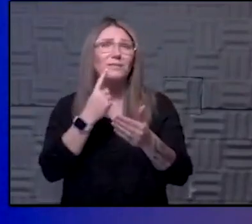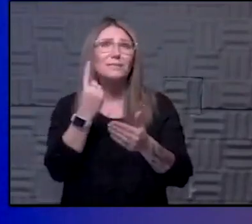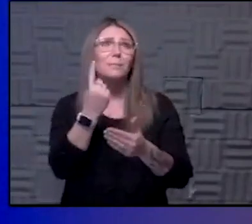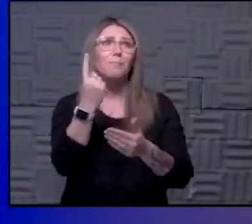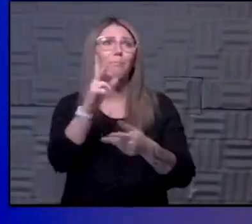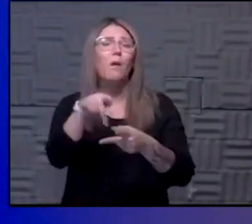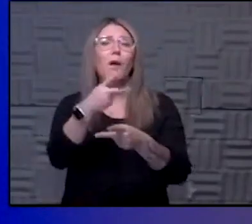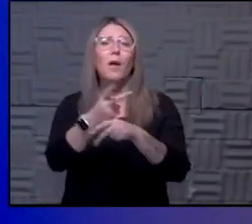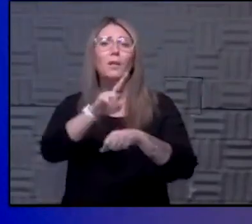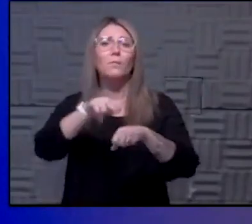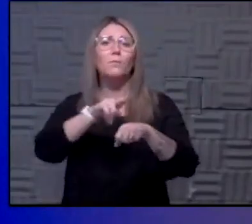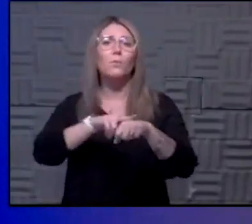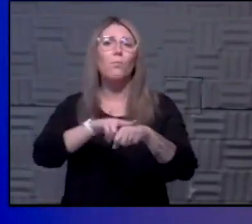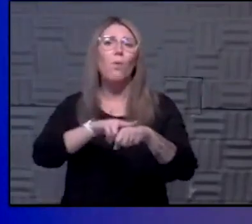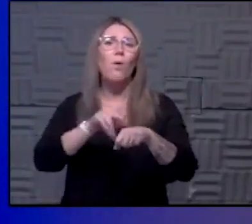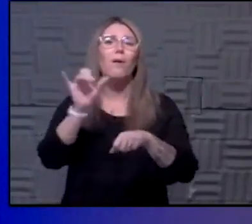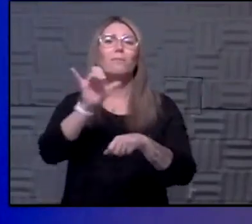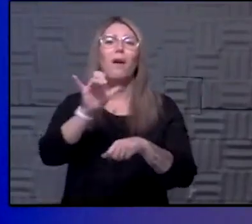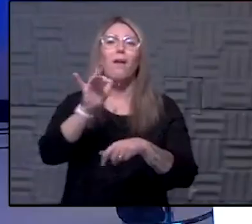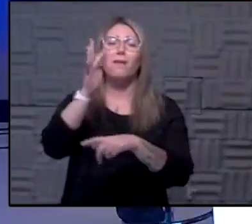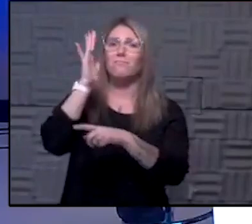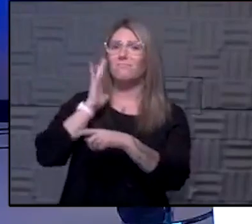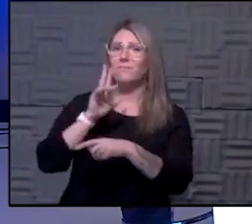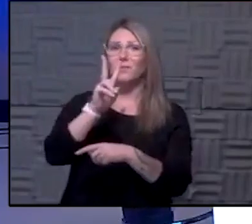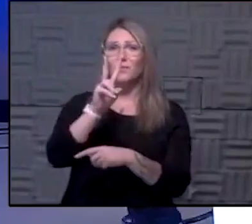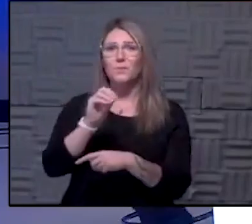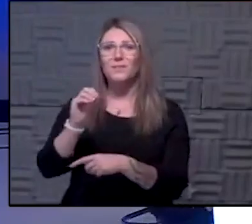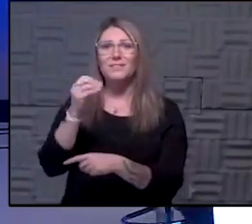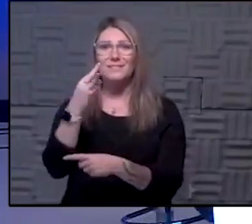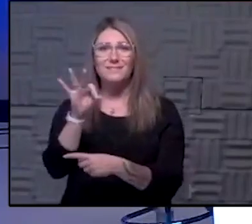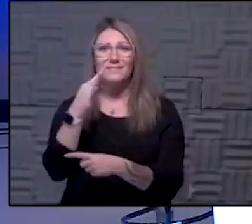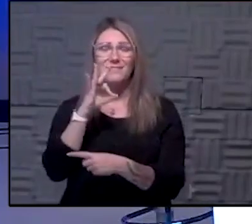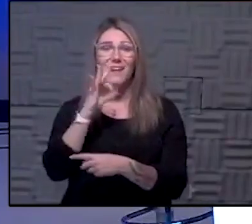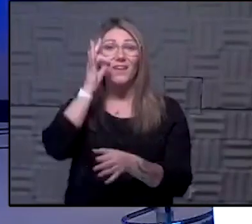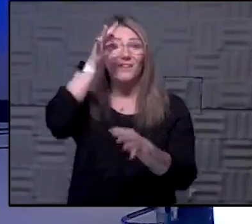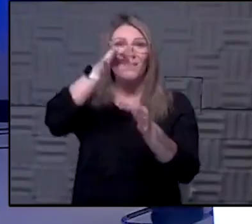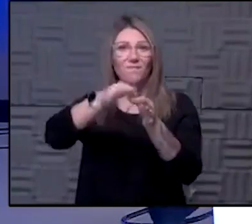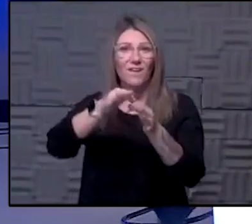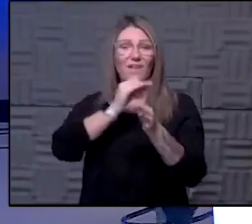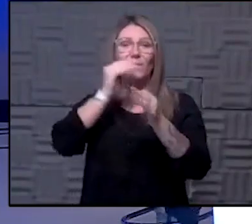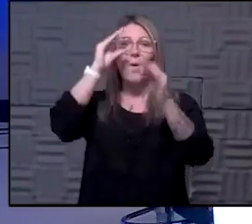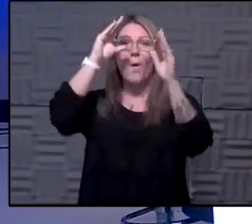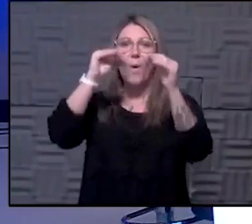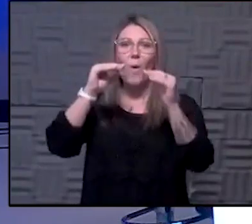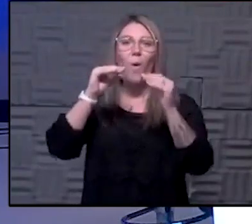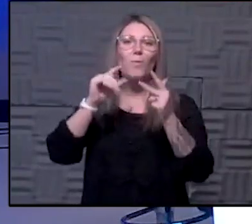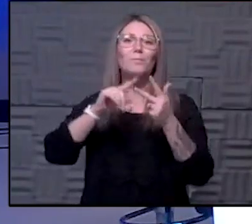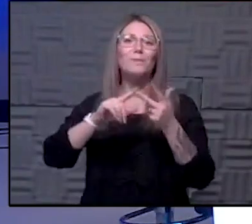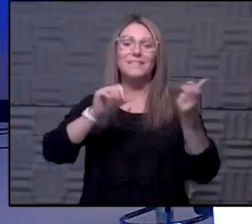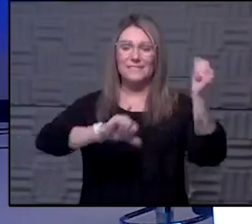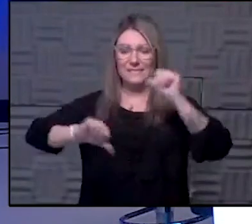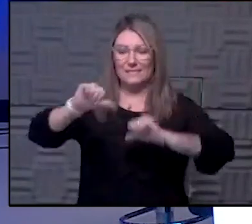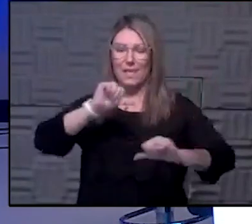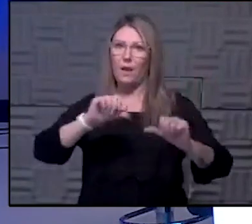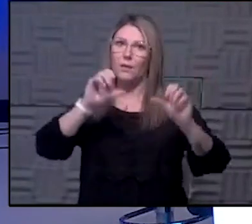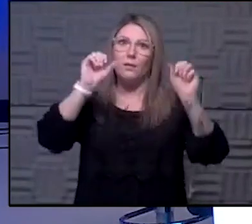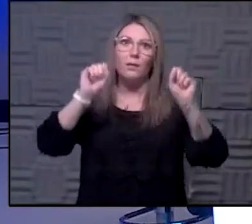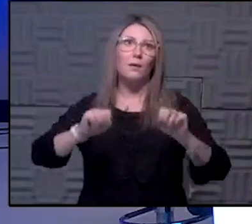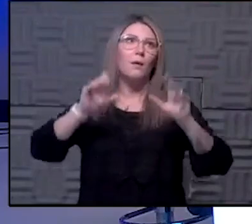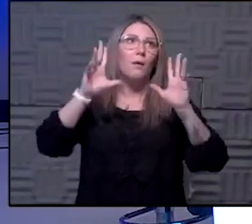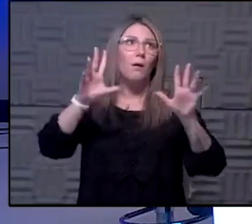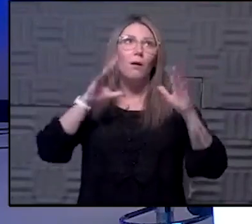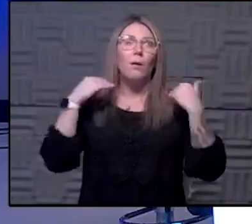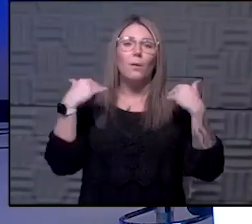of normalcy as it was in 2019. Faith, hope, and science. Mm-hmm. They can move mountains